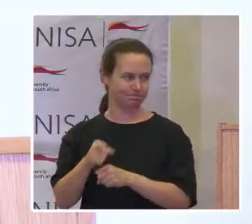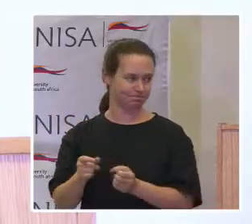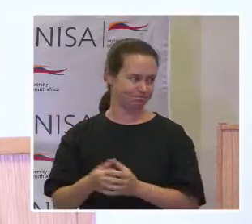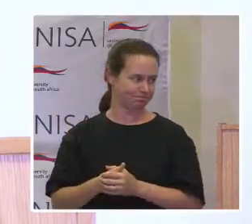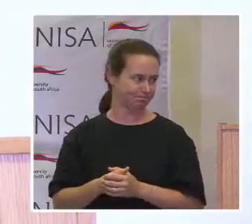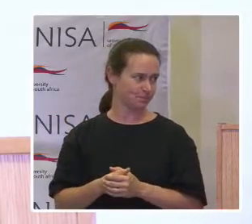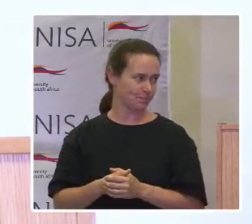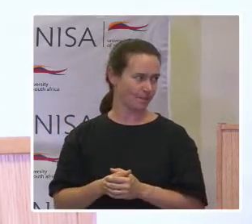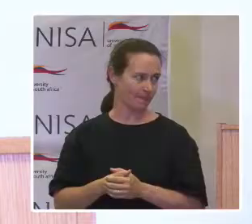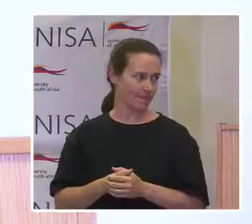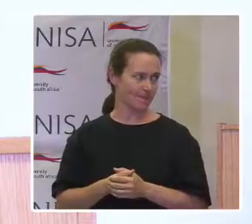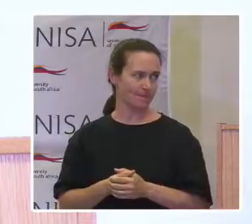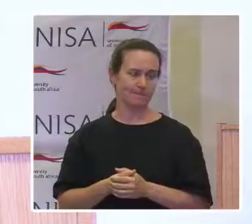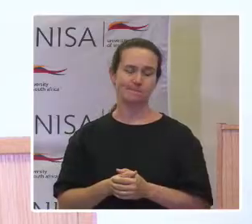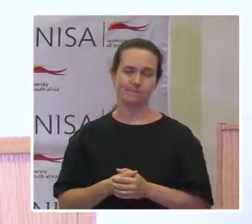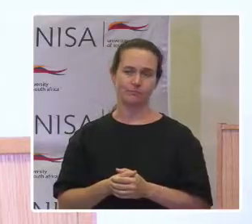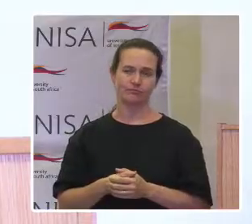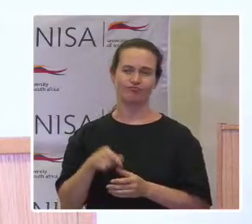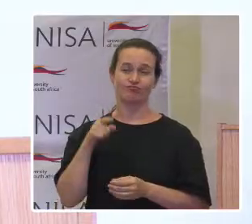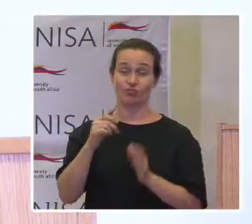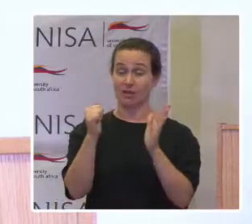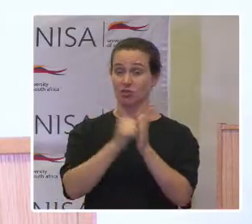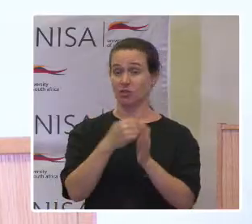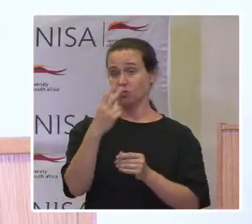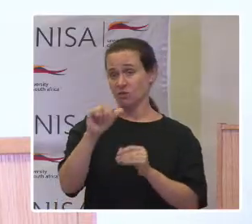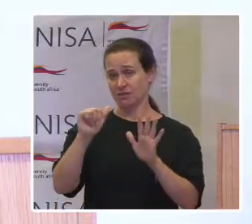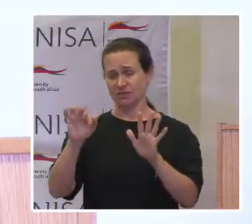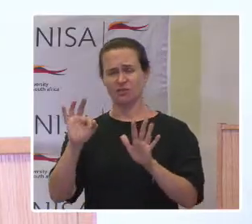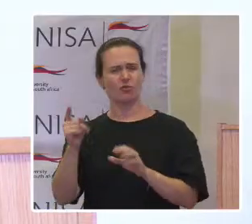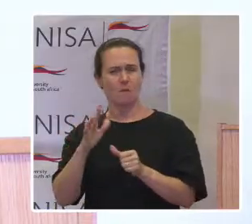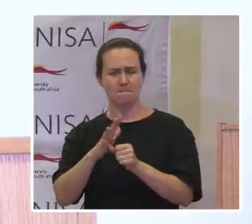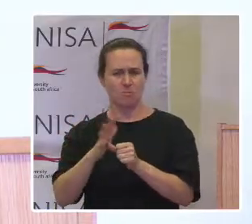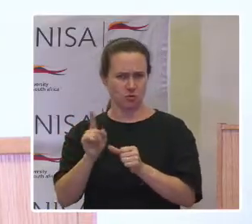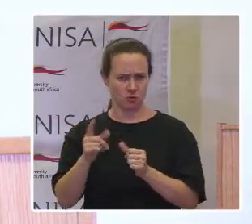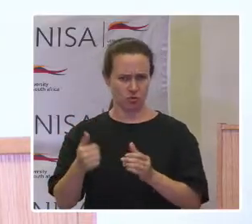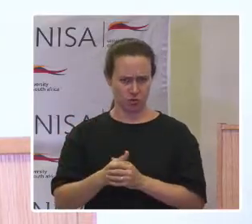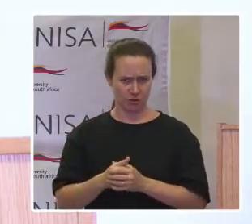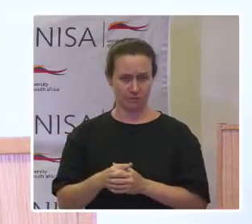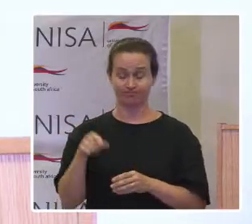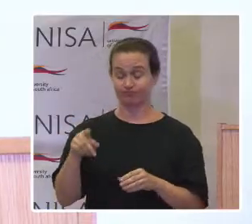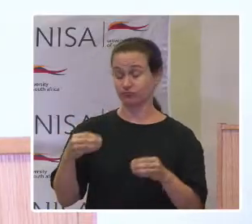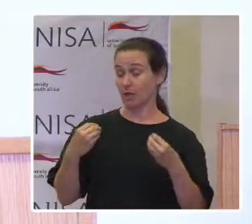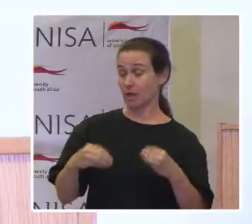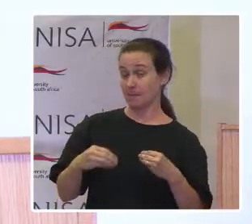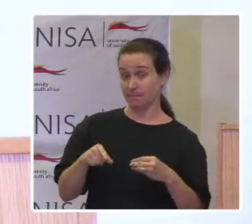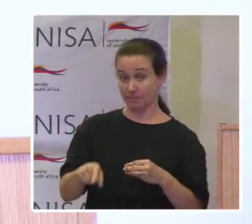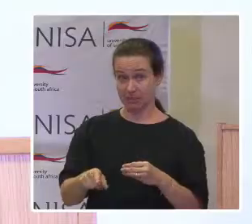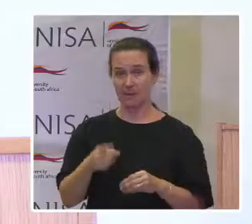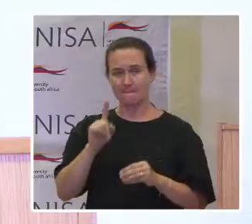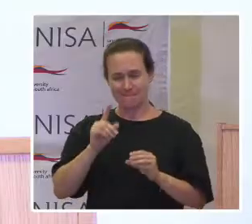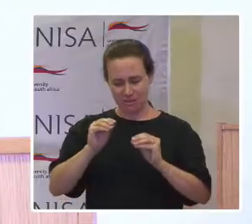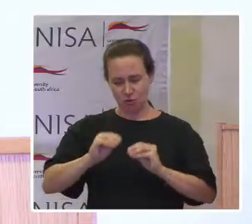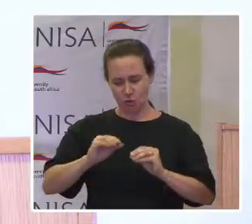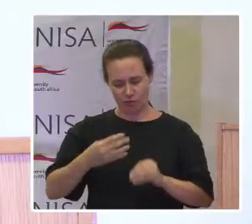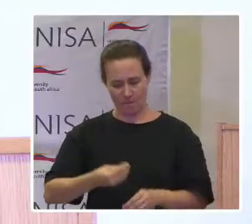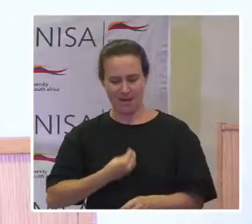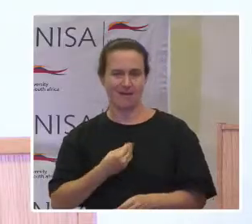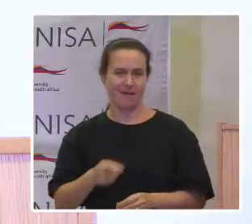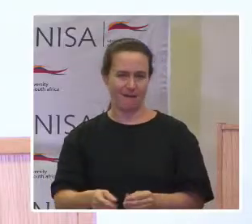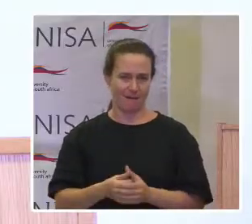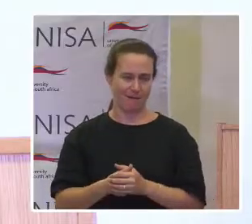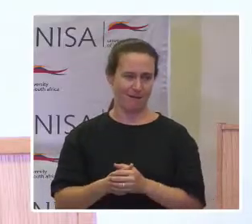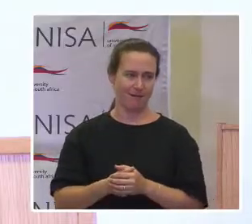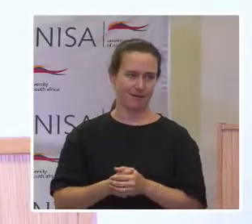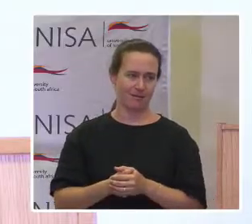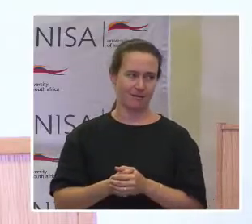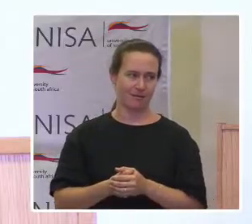with the Agenda 2063? They said that entrepreneurship should be taught at an early age. It